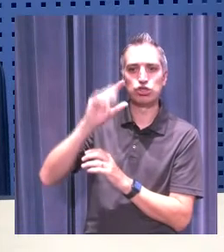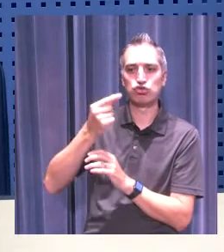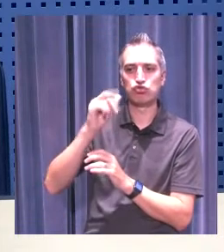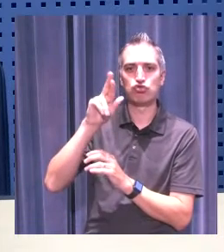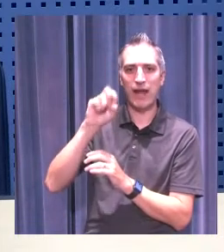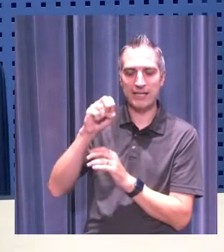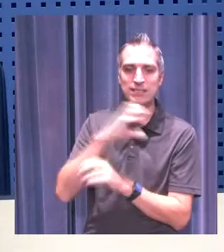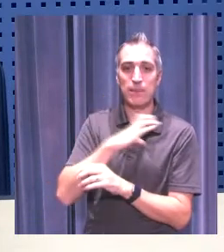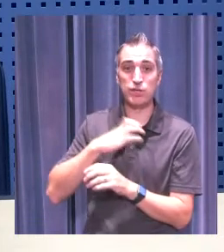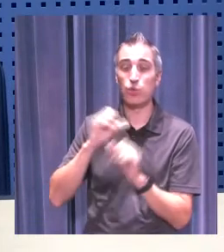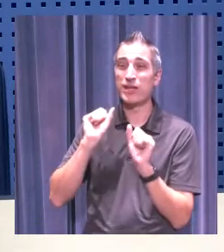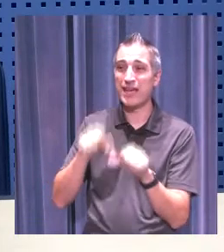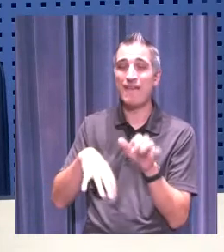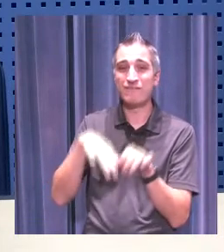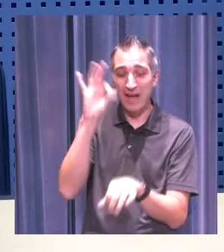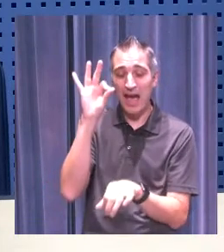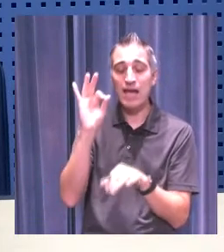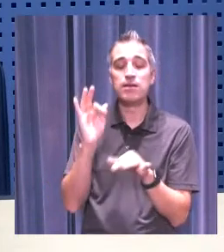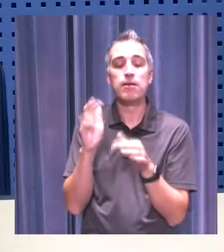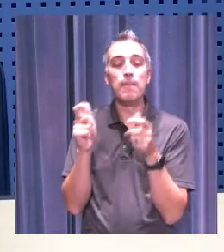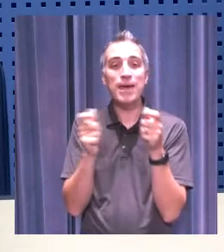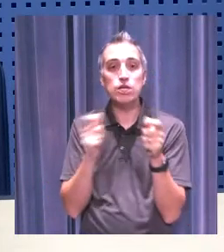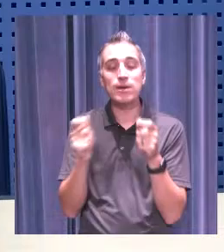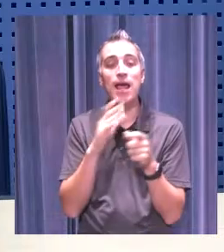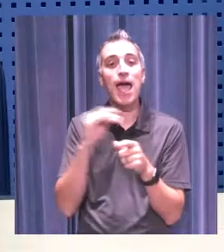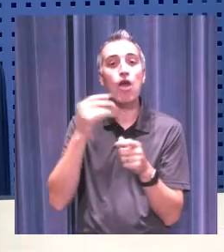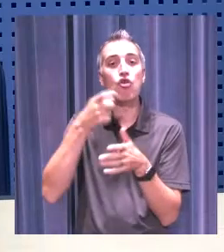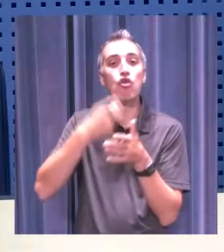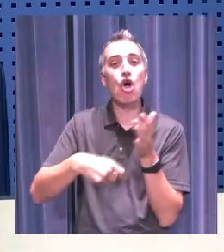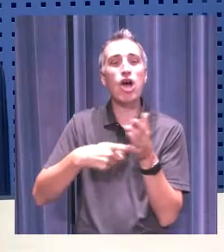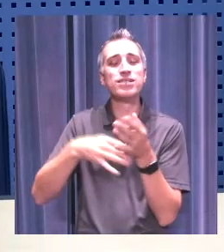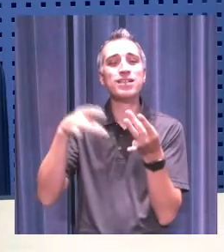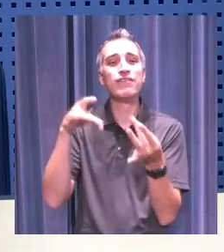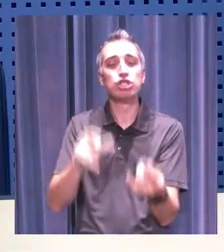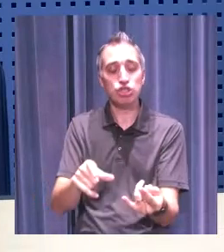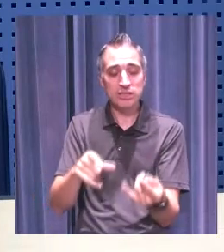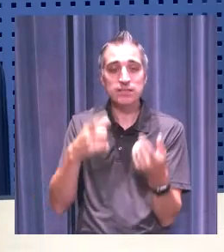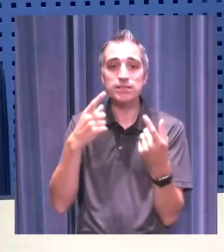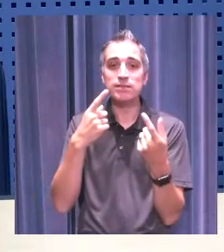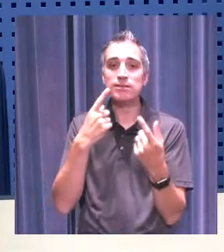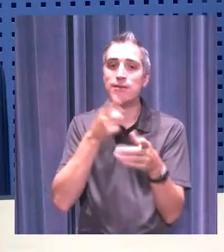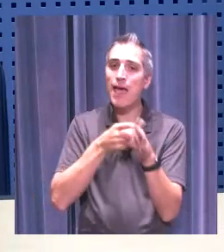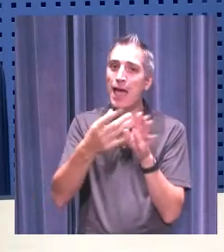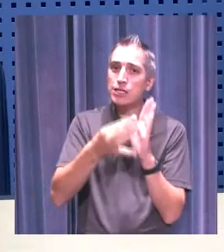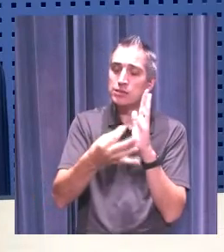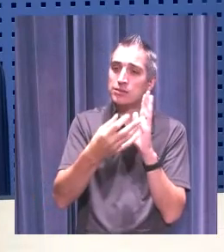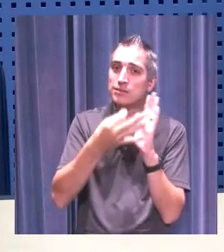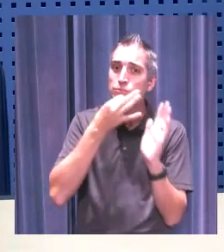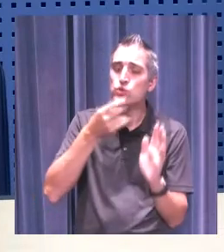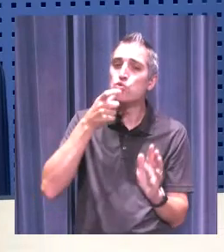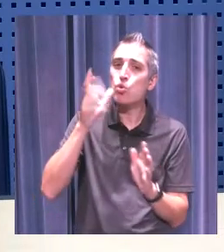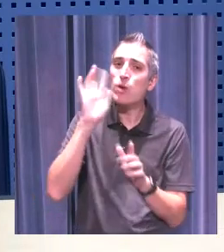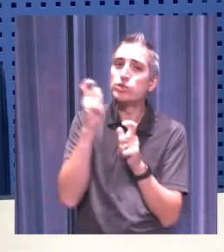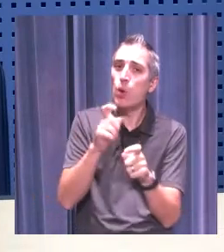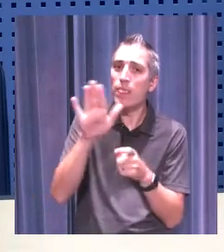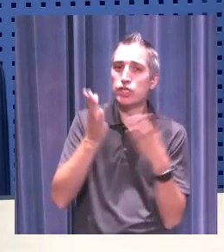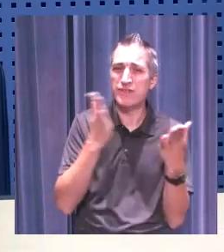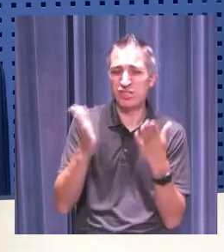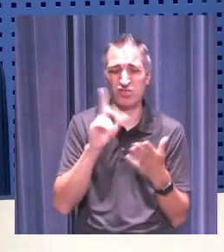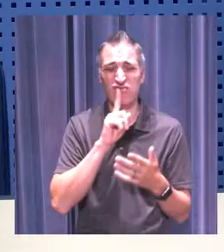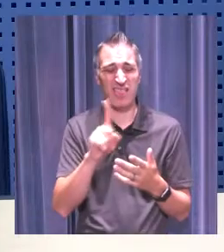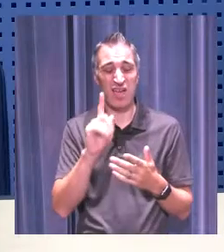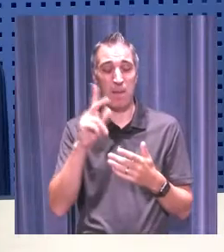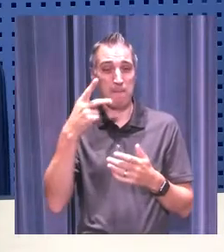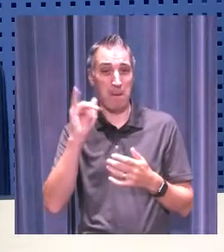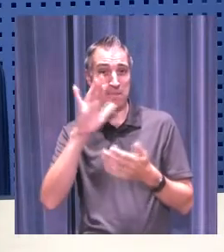perhaps we can find management and cost efficiency experts who will donate their services. There is little evidence that our public